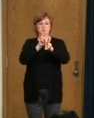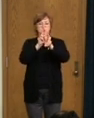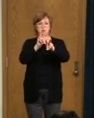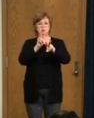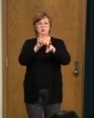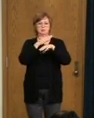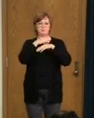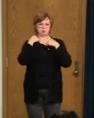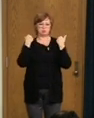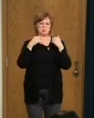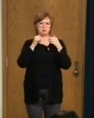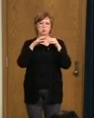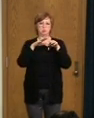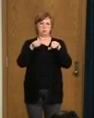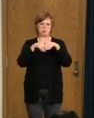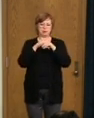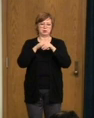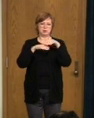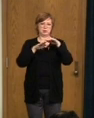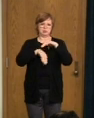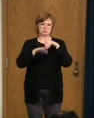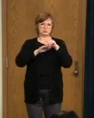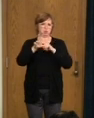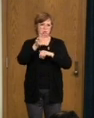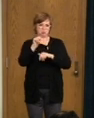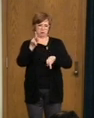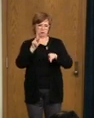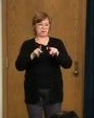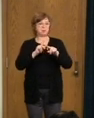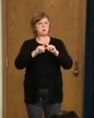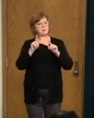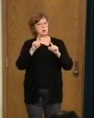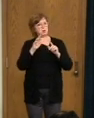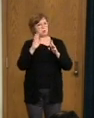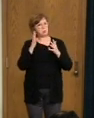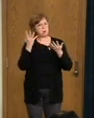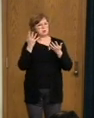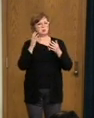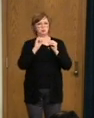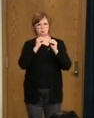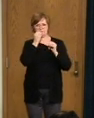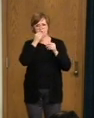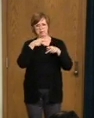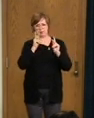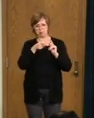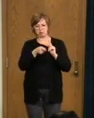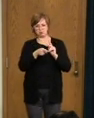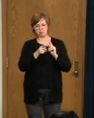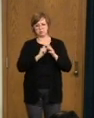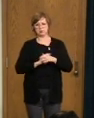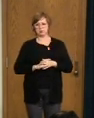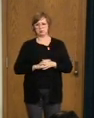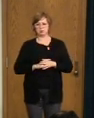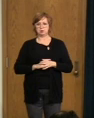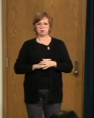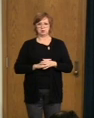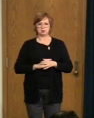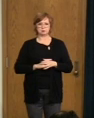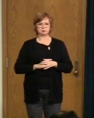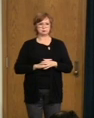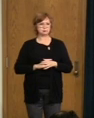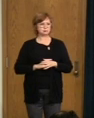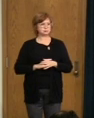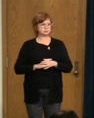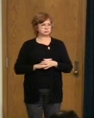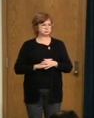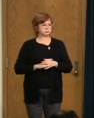all these are having an impact. We have seen over the last, 2.5 months of large outbreaks linked to, gatherings